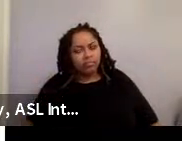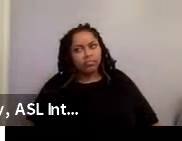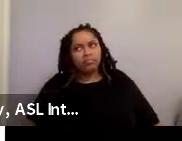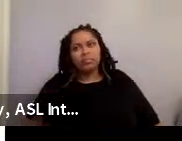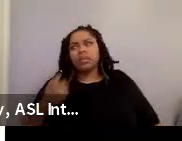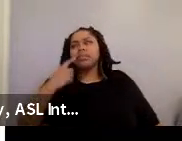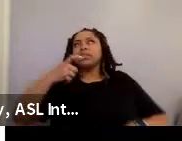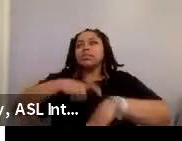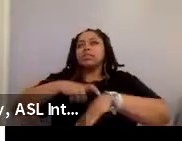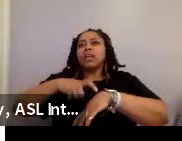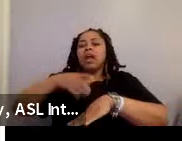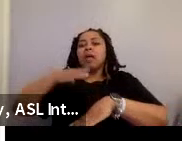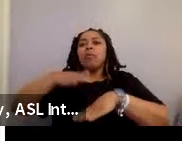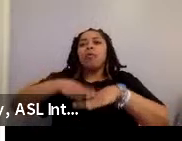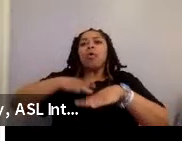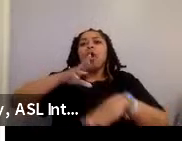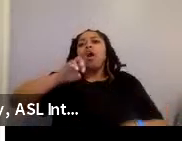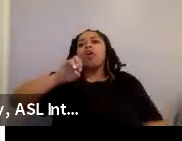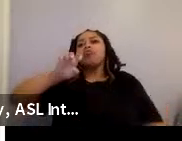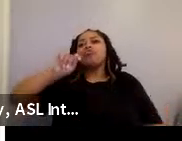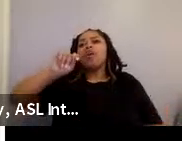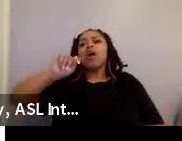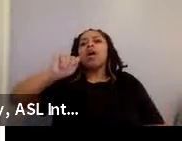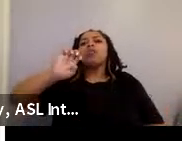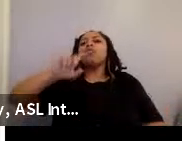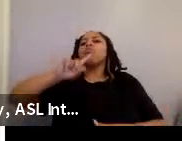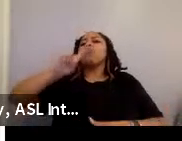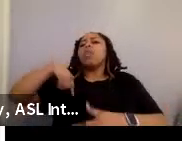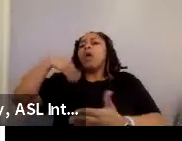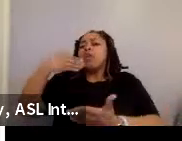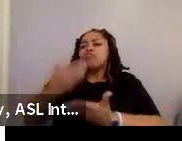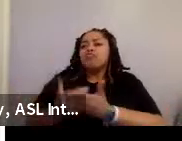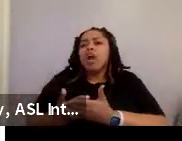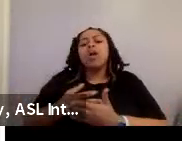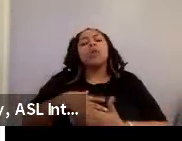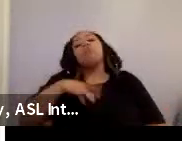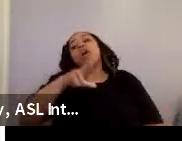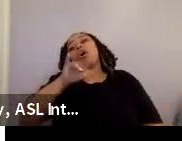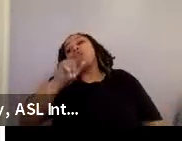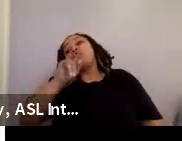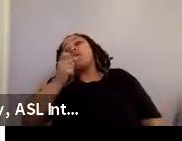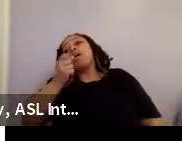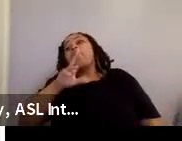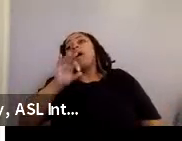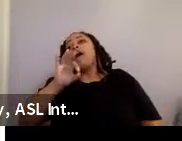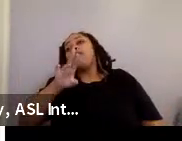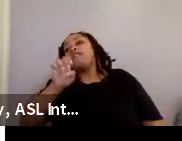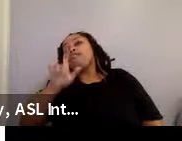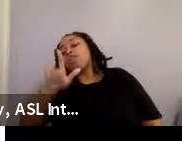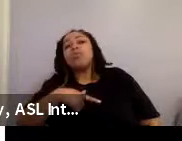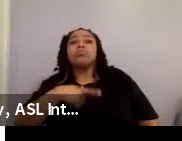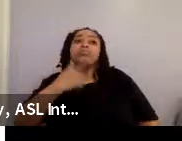route, when do I get there, what's my rate of fuel consumption, be it battery or gas,